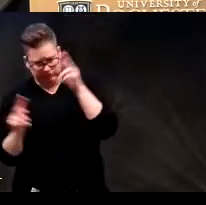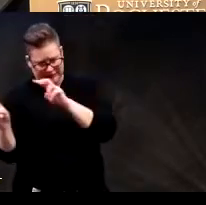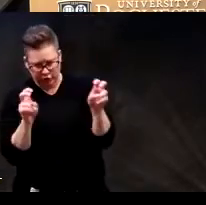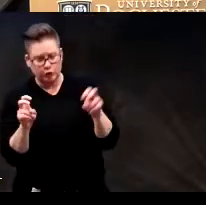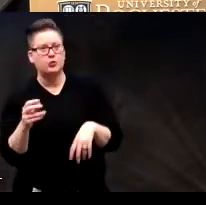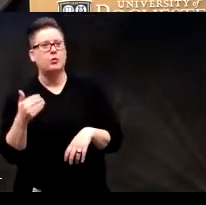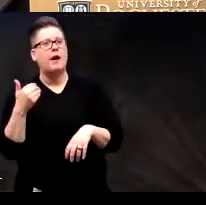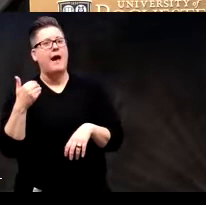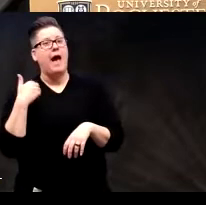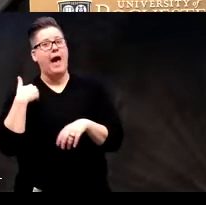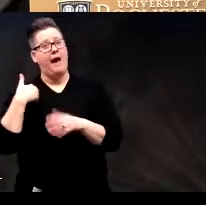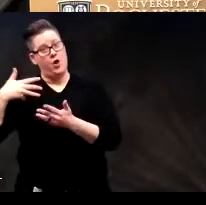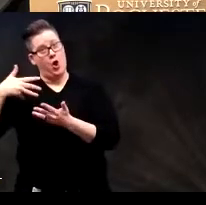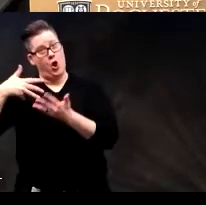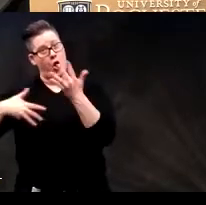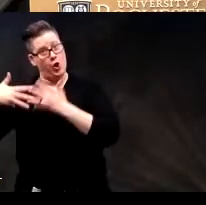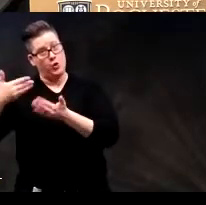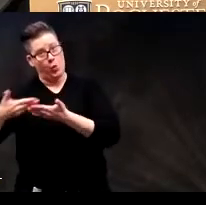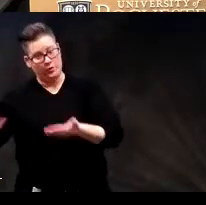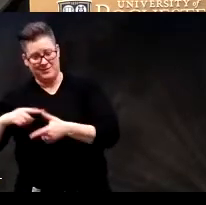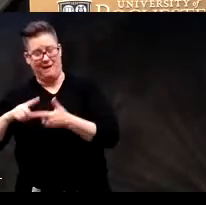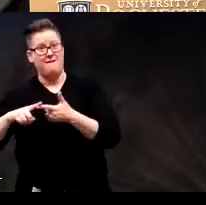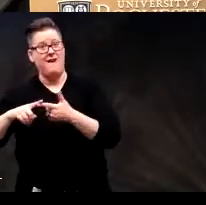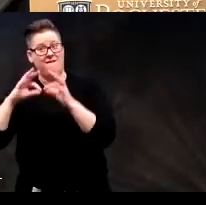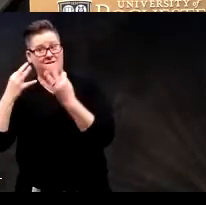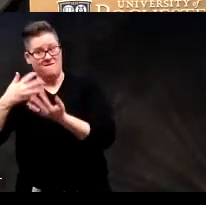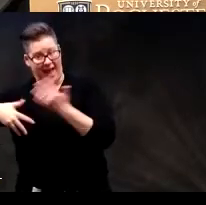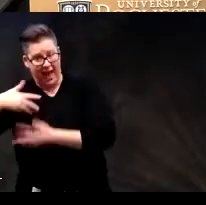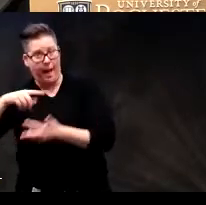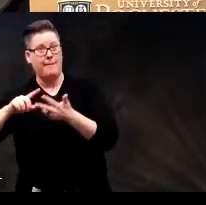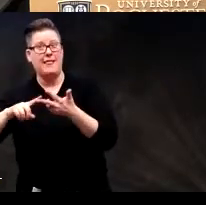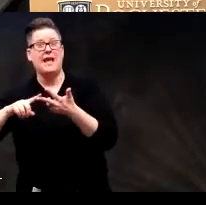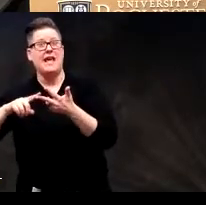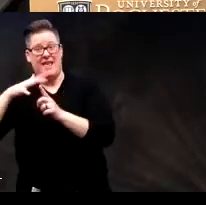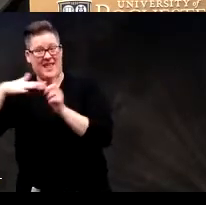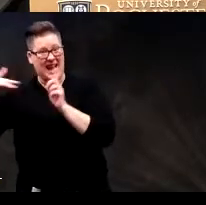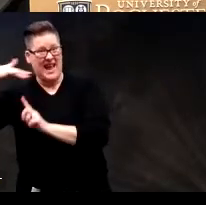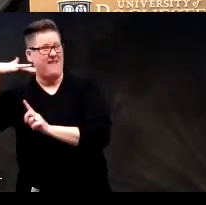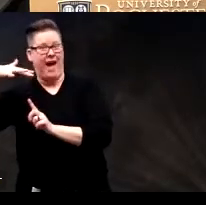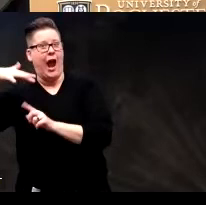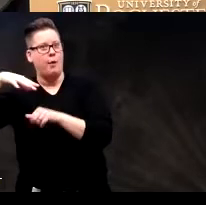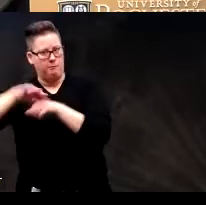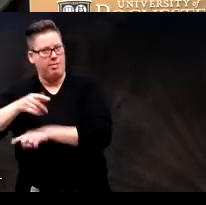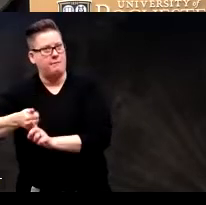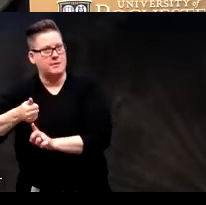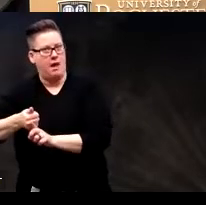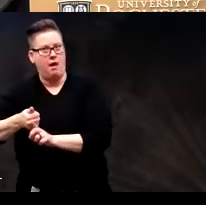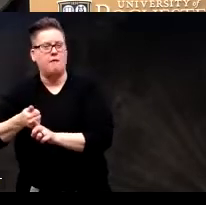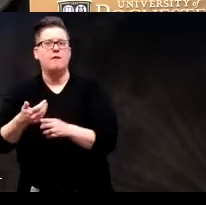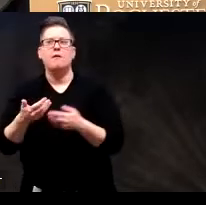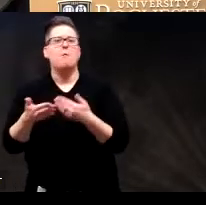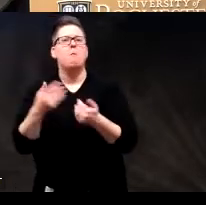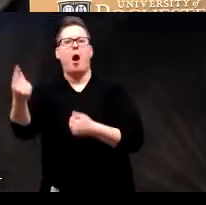social context, their family context, their environmental context to the relationship, whether it's a medical one,